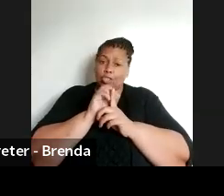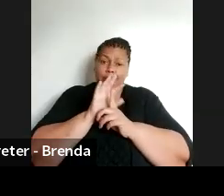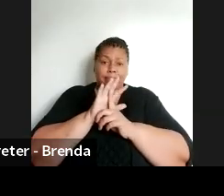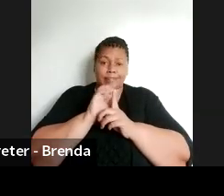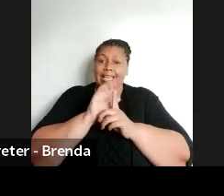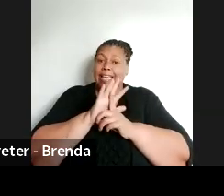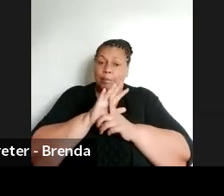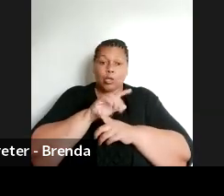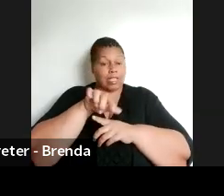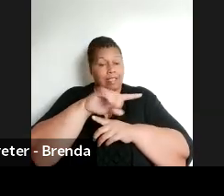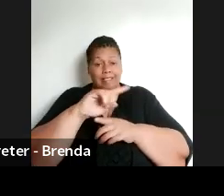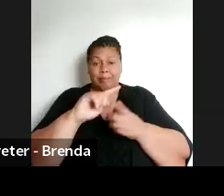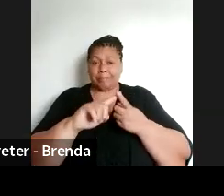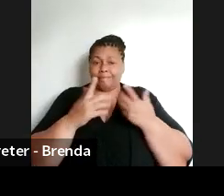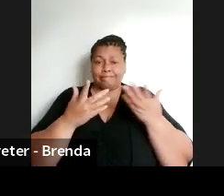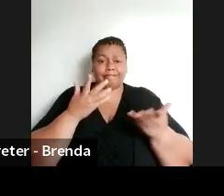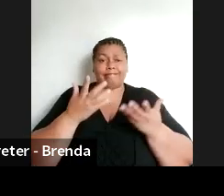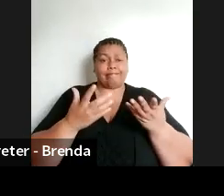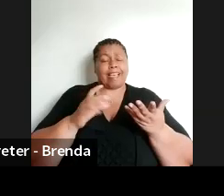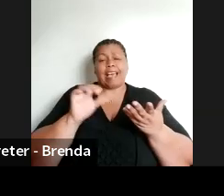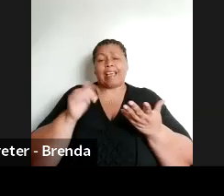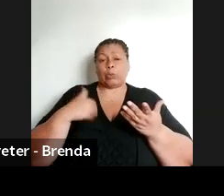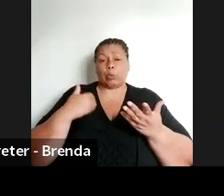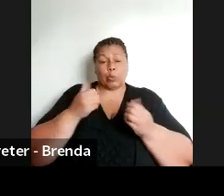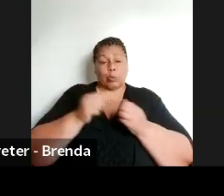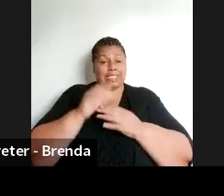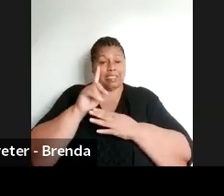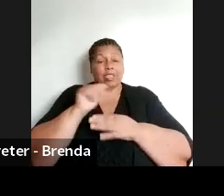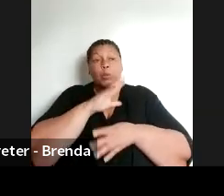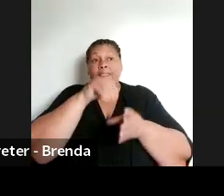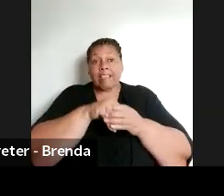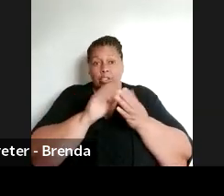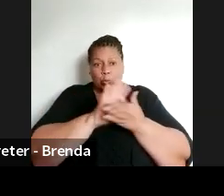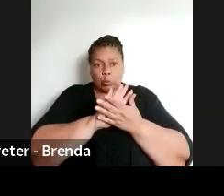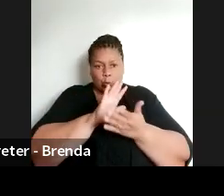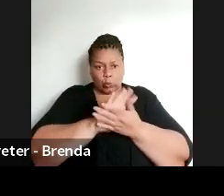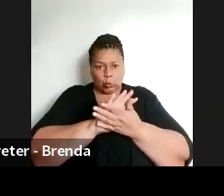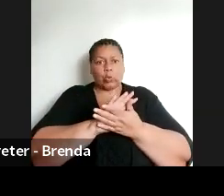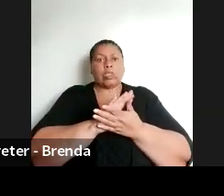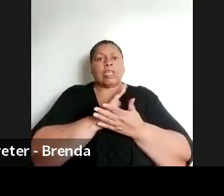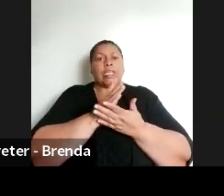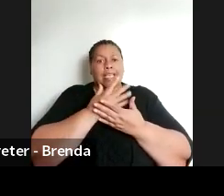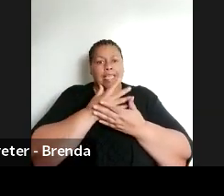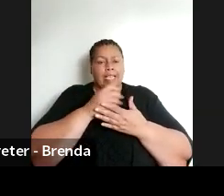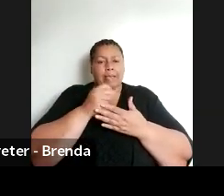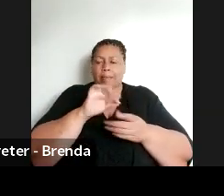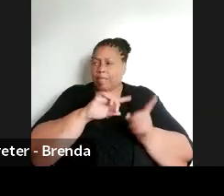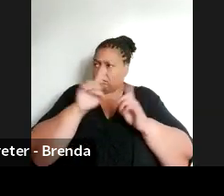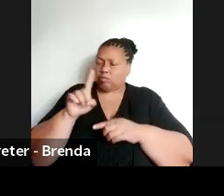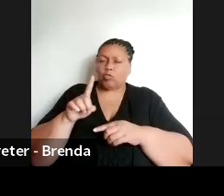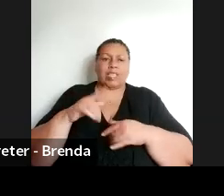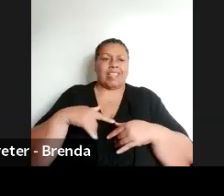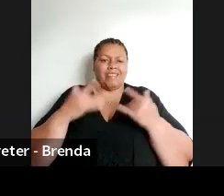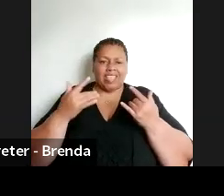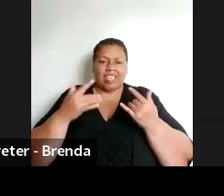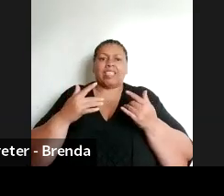to proud youth with disabilities in the schools. If they come out to an event, have it be run with youth with